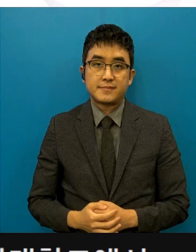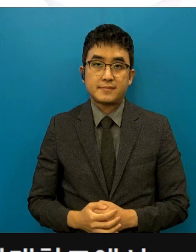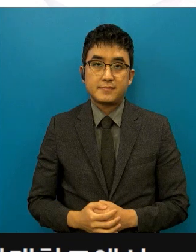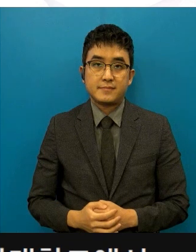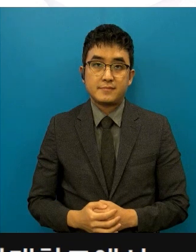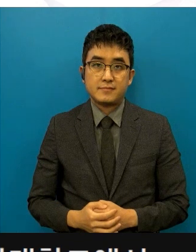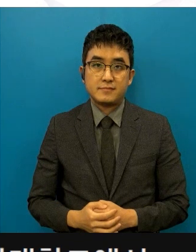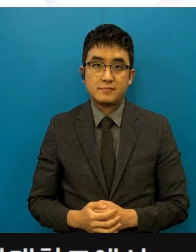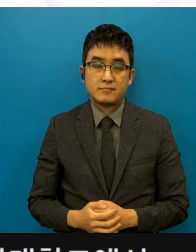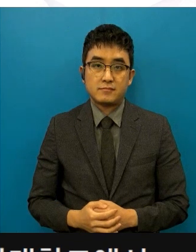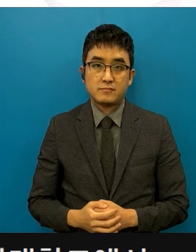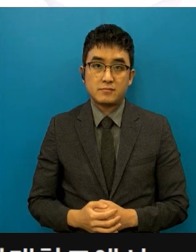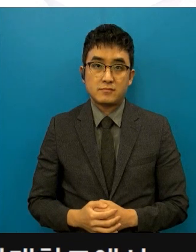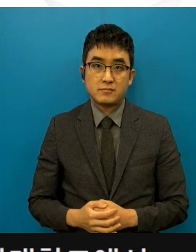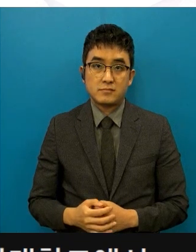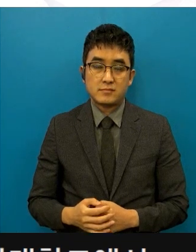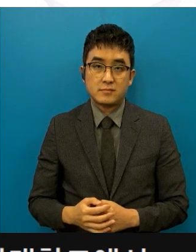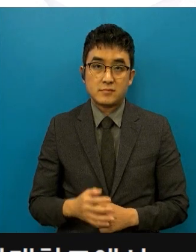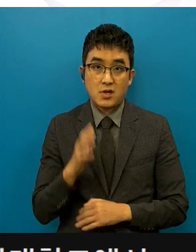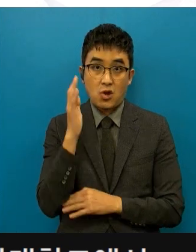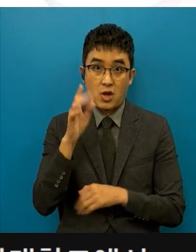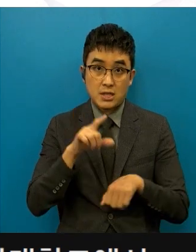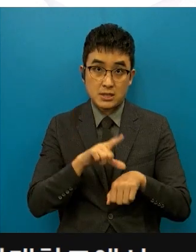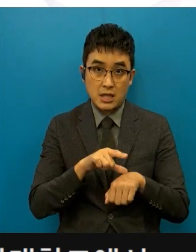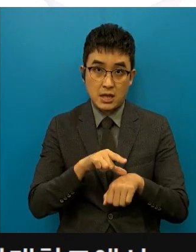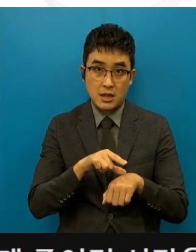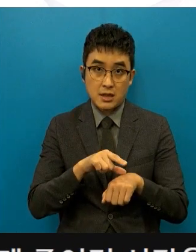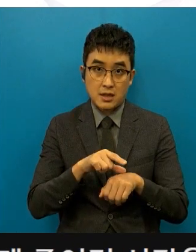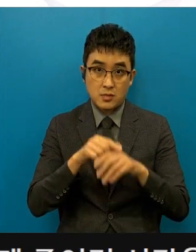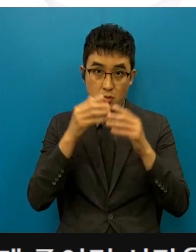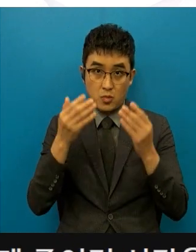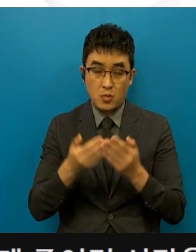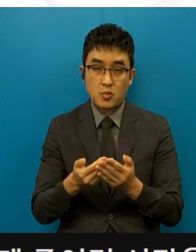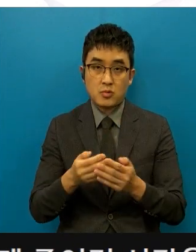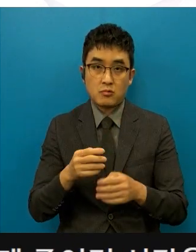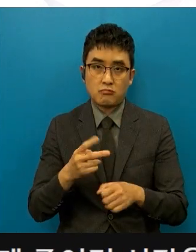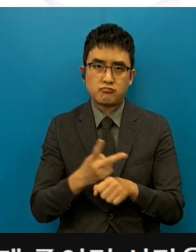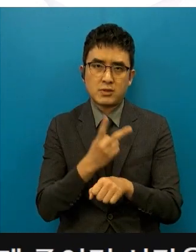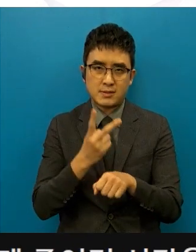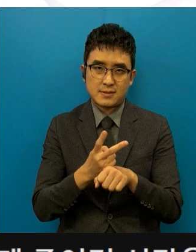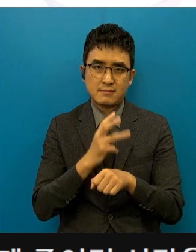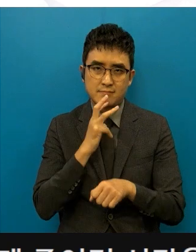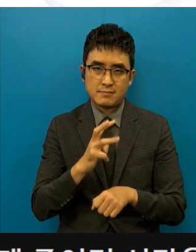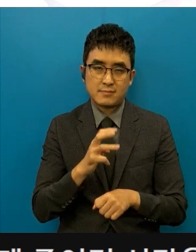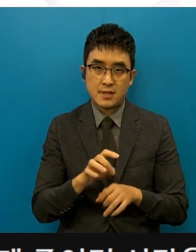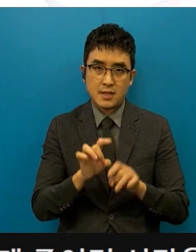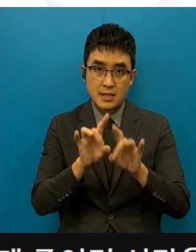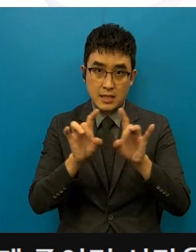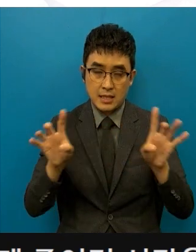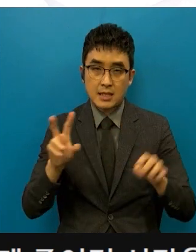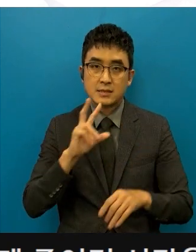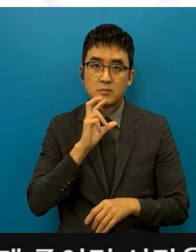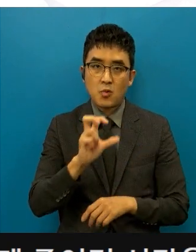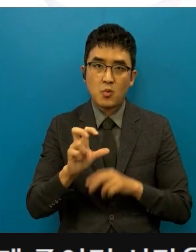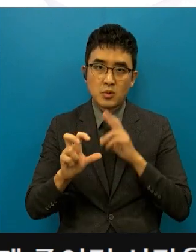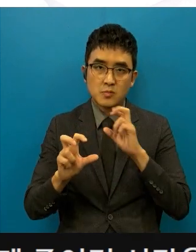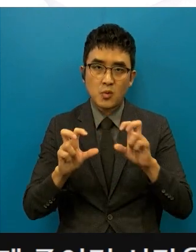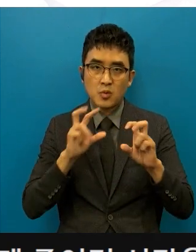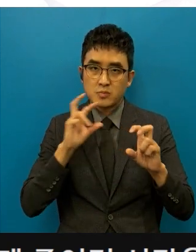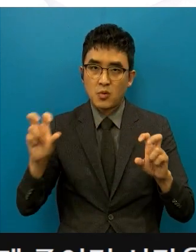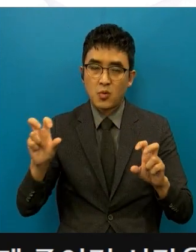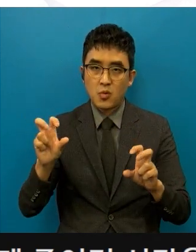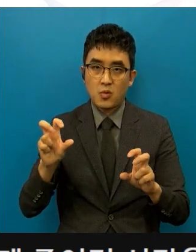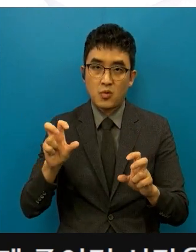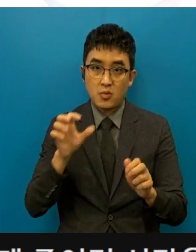2.5 hours, each speaker will have a 25-minute of presentation and 5 minutes of discussion with